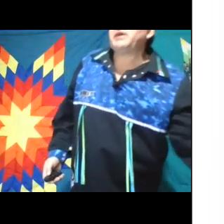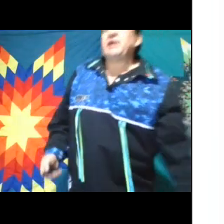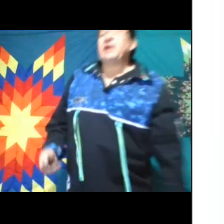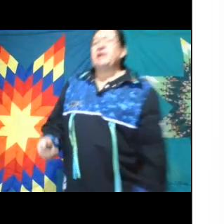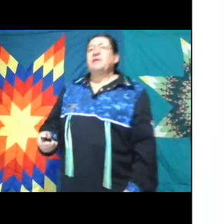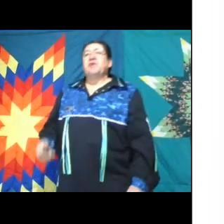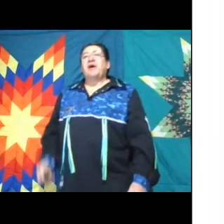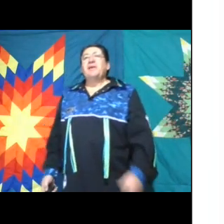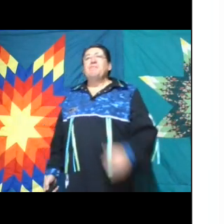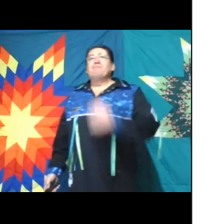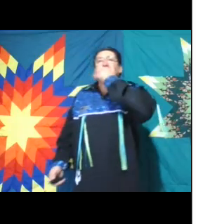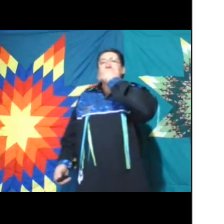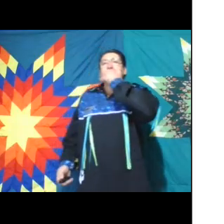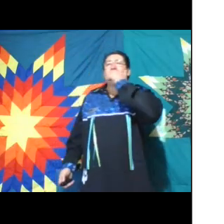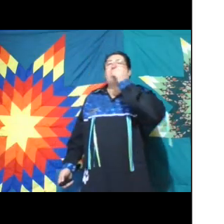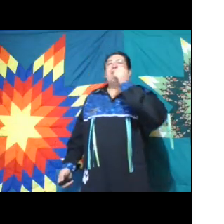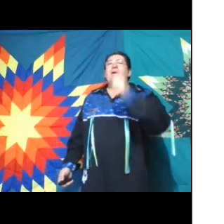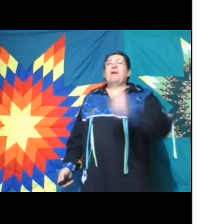excuse me, getting a little dry.